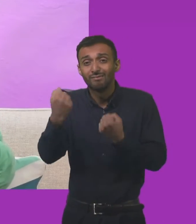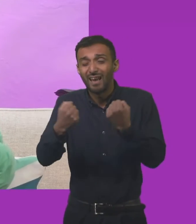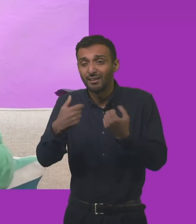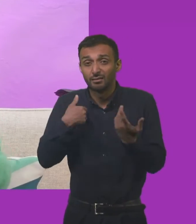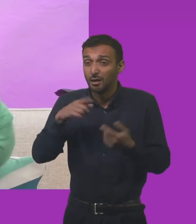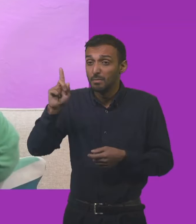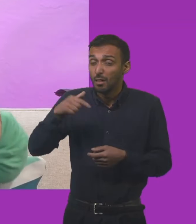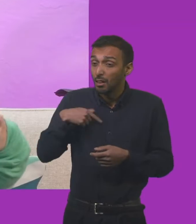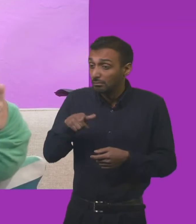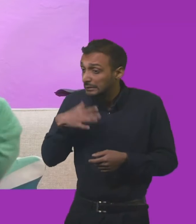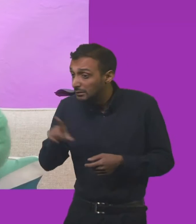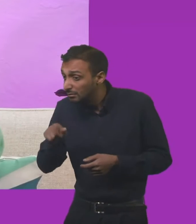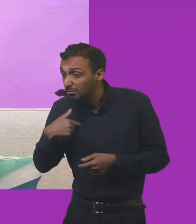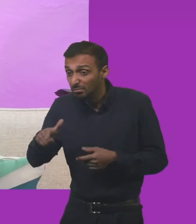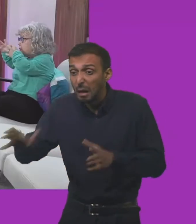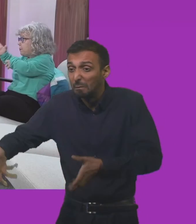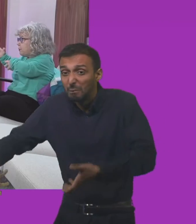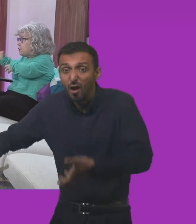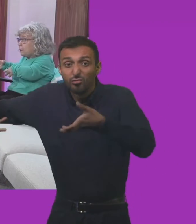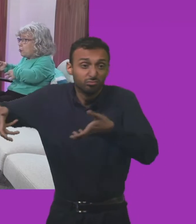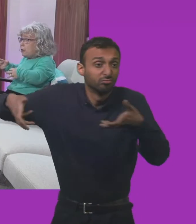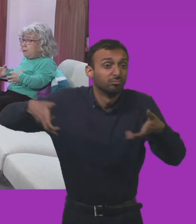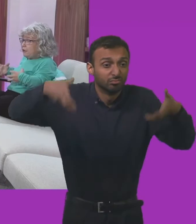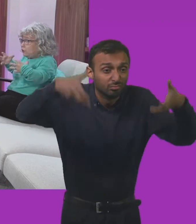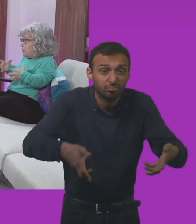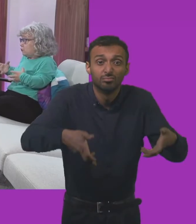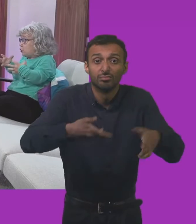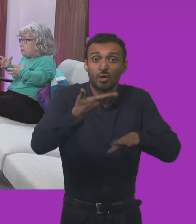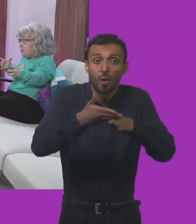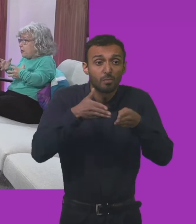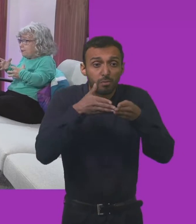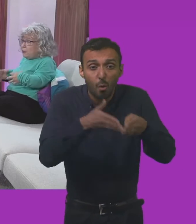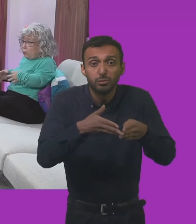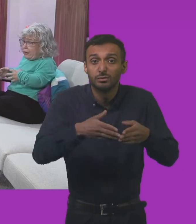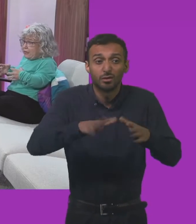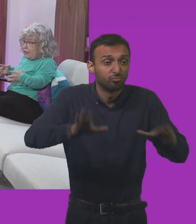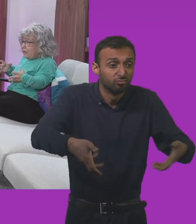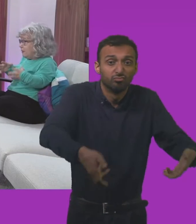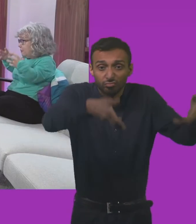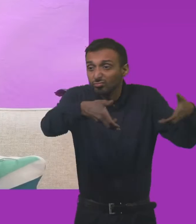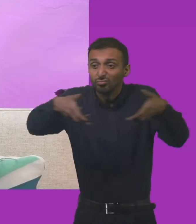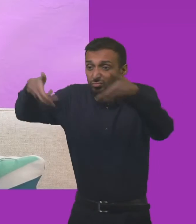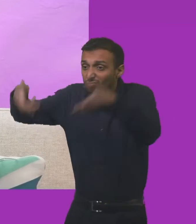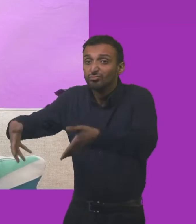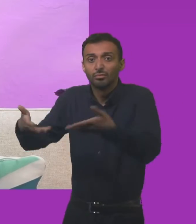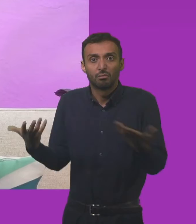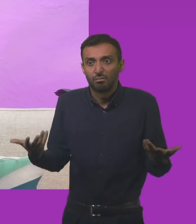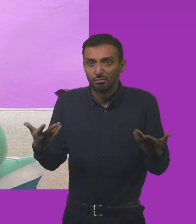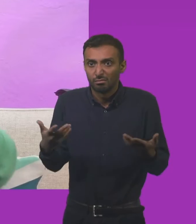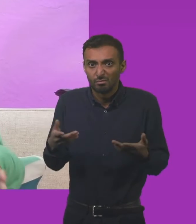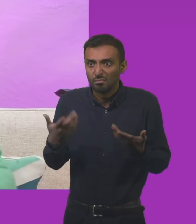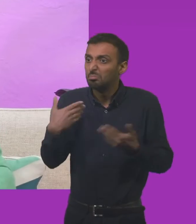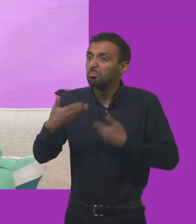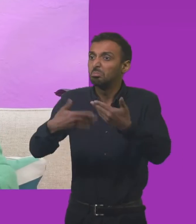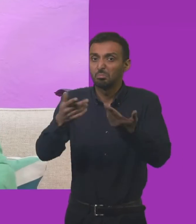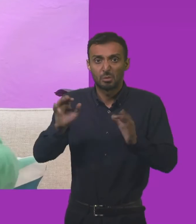okay, what do you need? Pick up the scooter, carry it across, put it up onto the boat, made sure, scooped me up the way I needed it and did that. And nobody